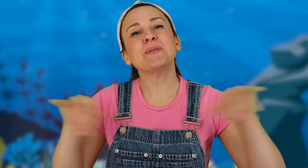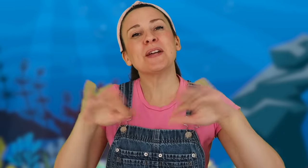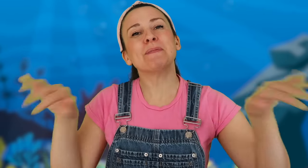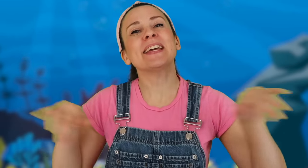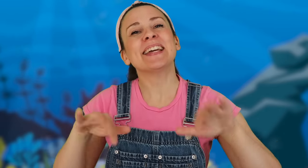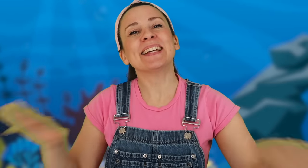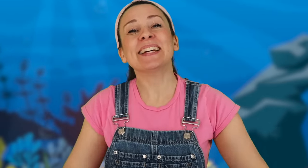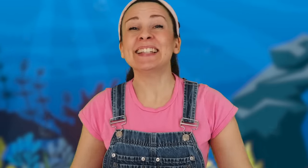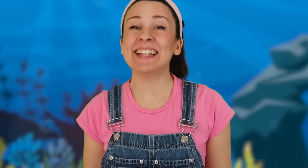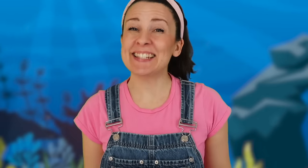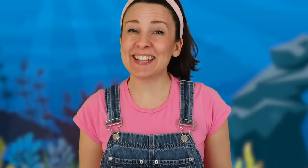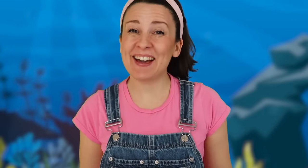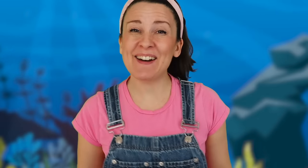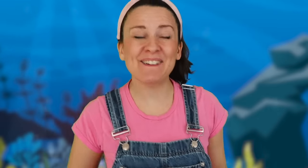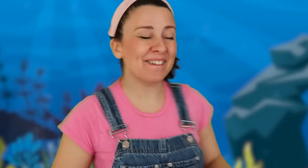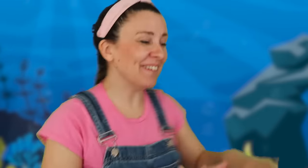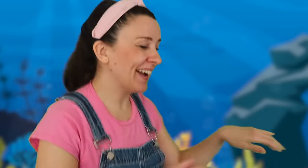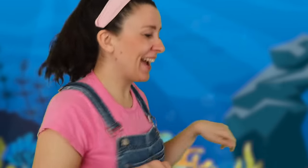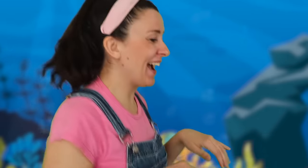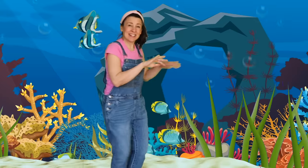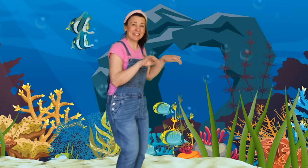more swimming. Let's go.